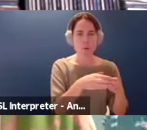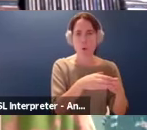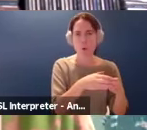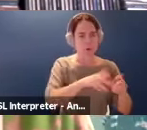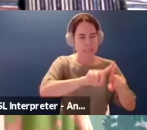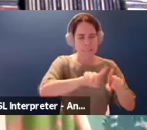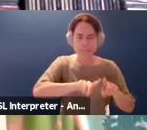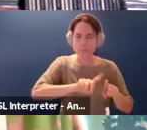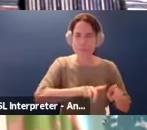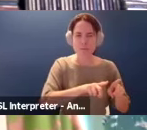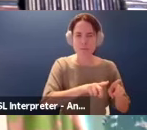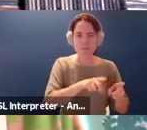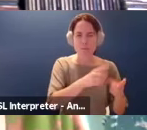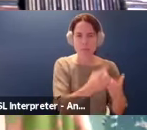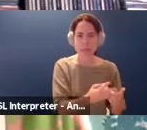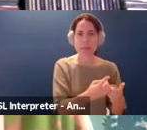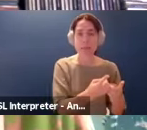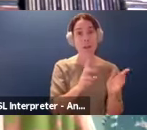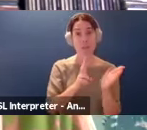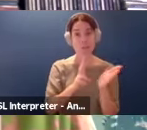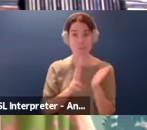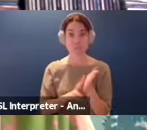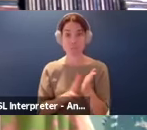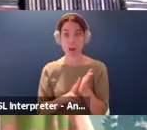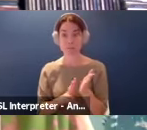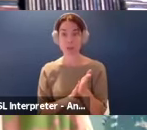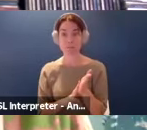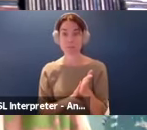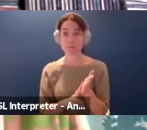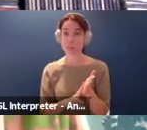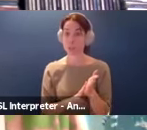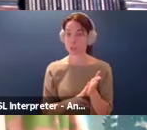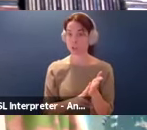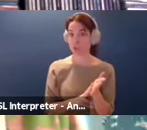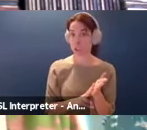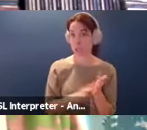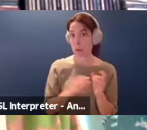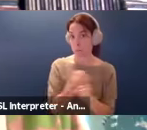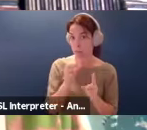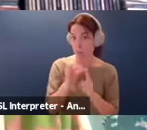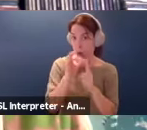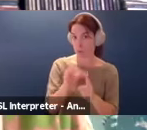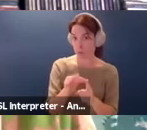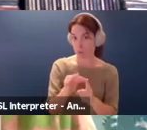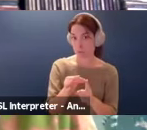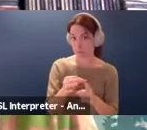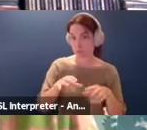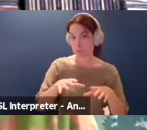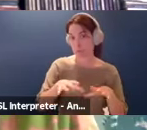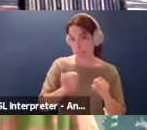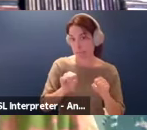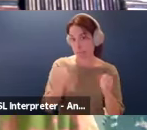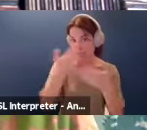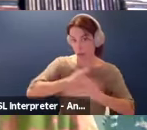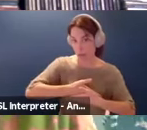um in the last conversation and she's highlighted it again tonight um that you know we perhaps consider